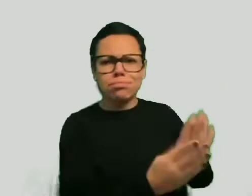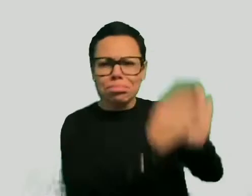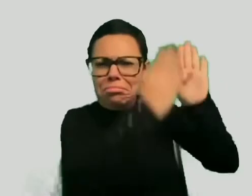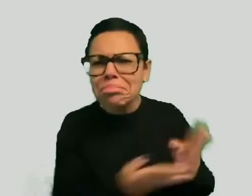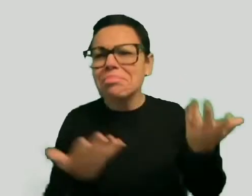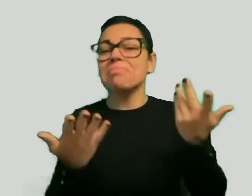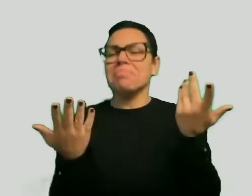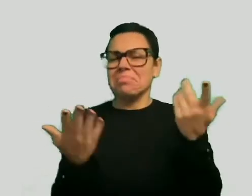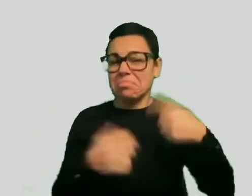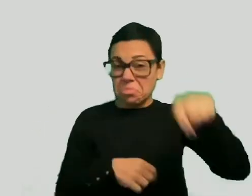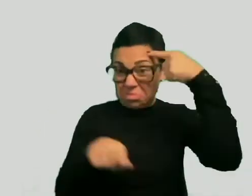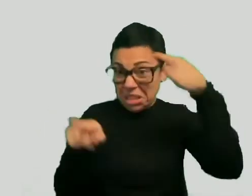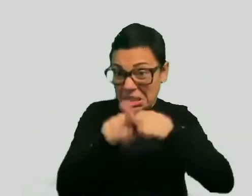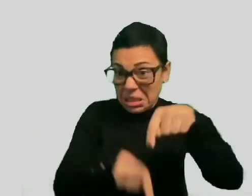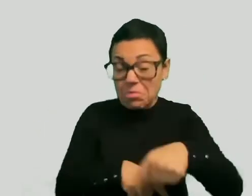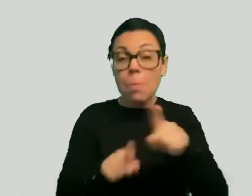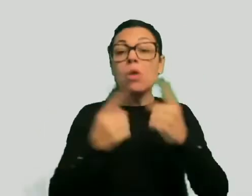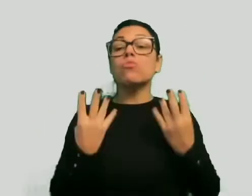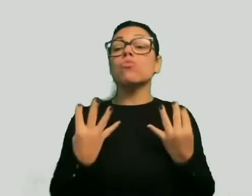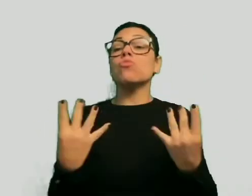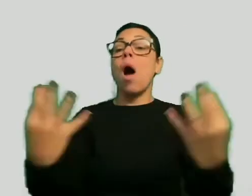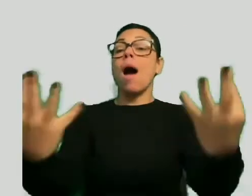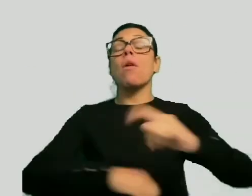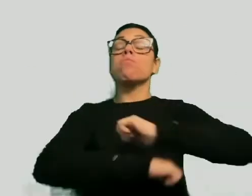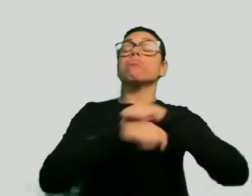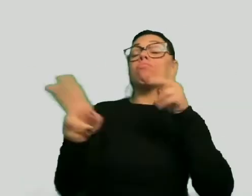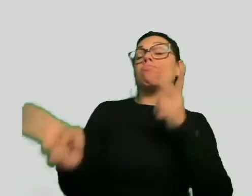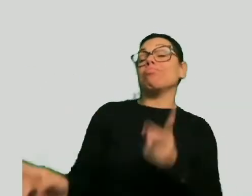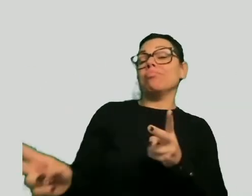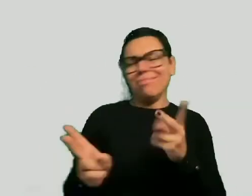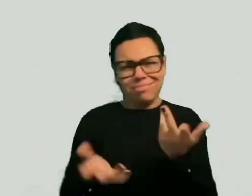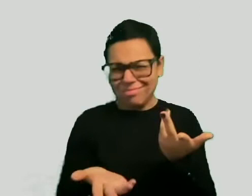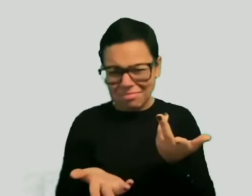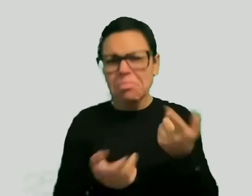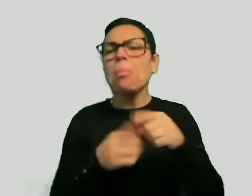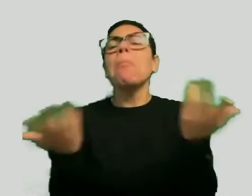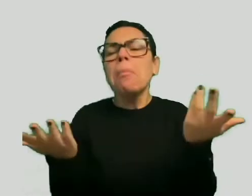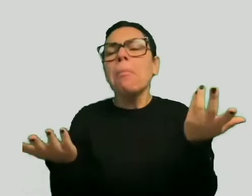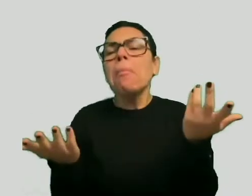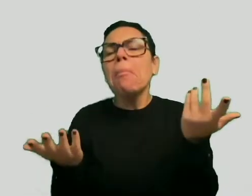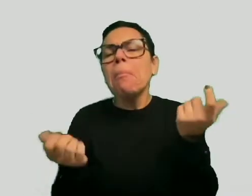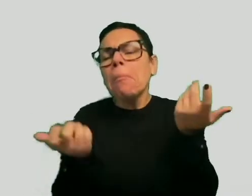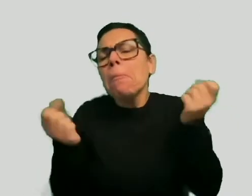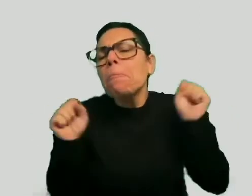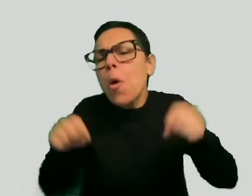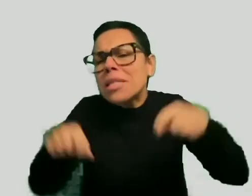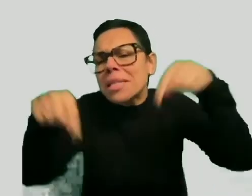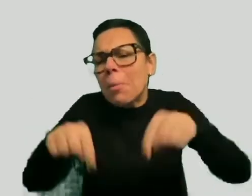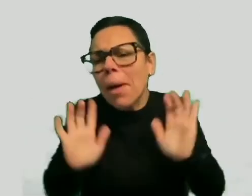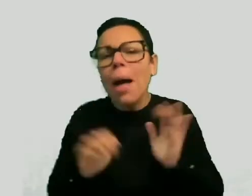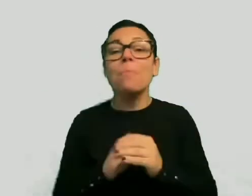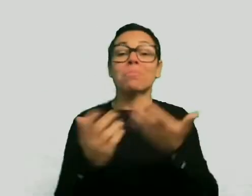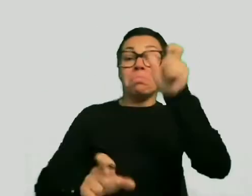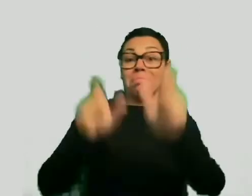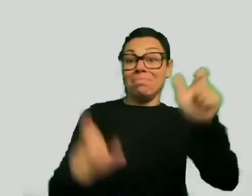garden, that's not here. Women, could be here. People, that's here. Okay, so we have